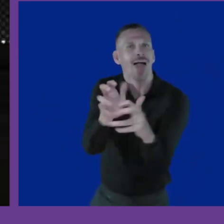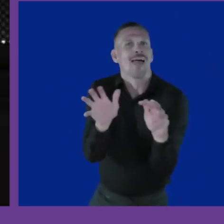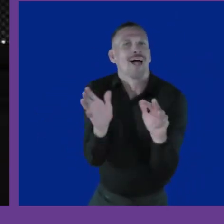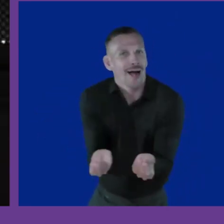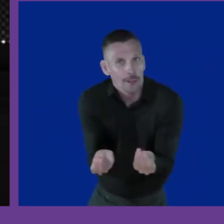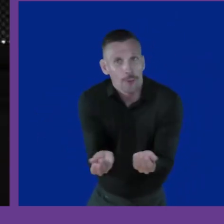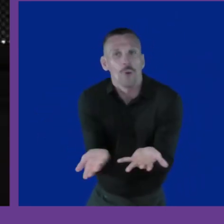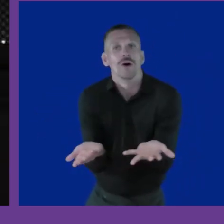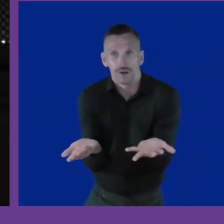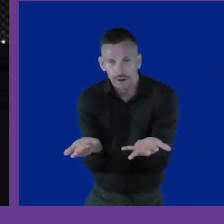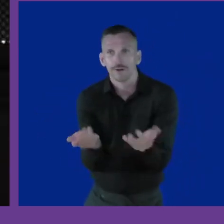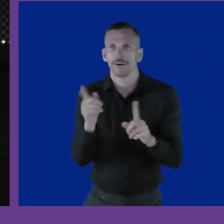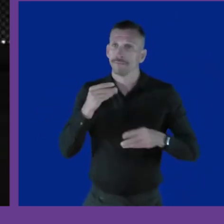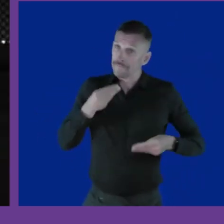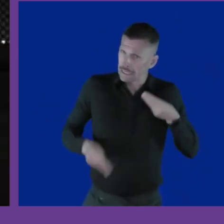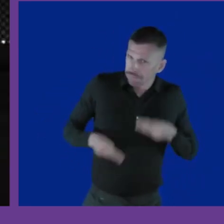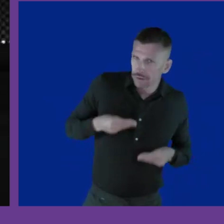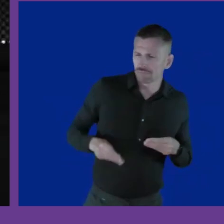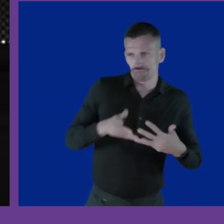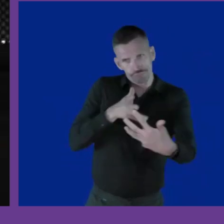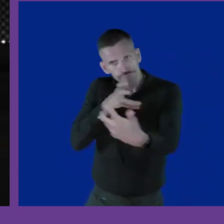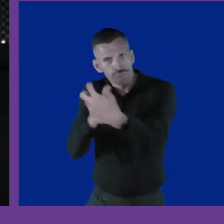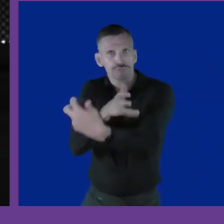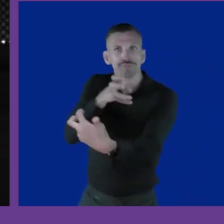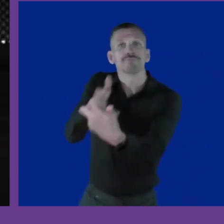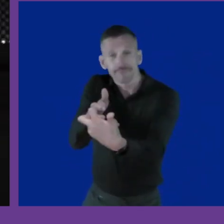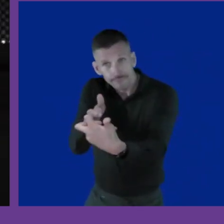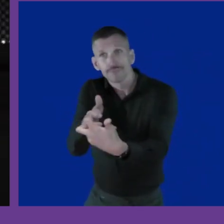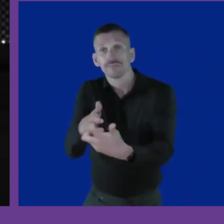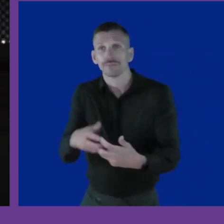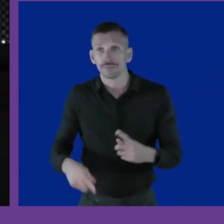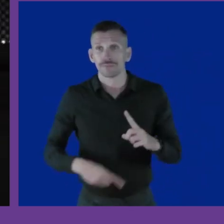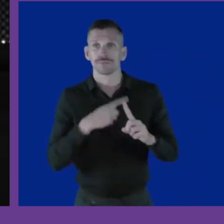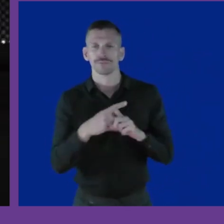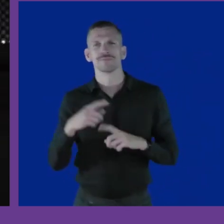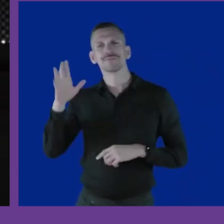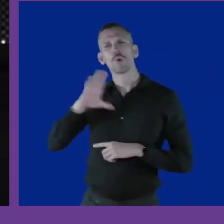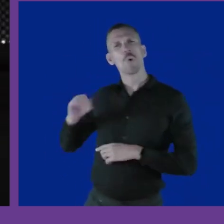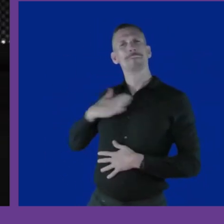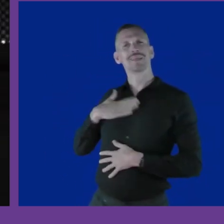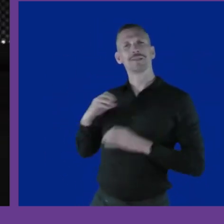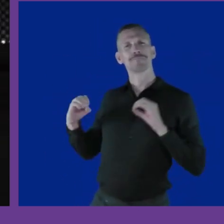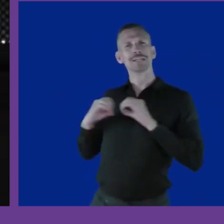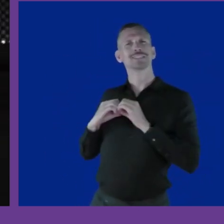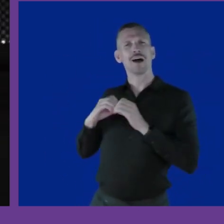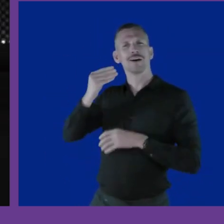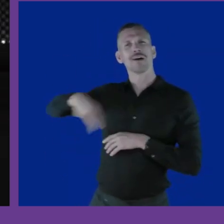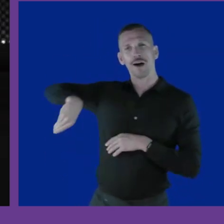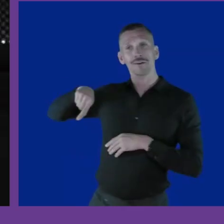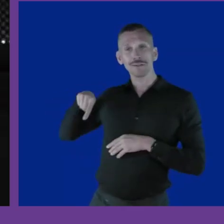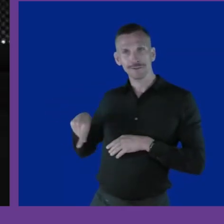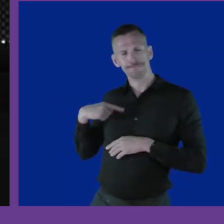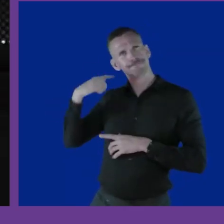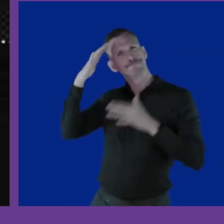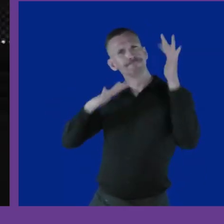we've been working also in MasterCard, when we try to develop new technologies to build a